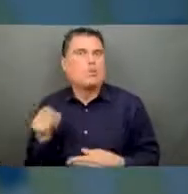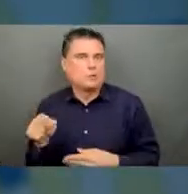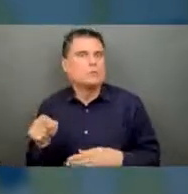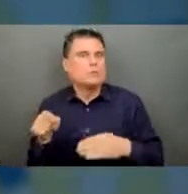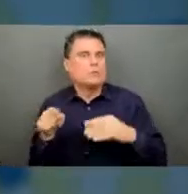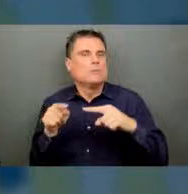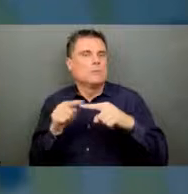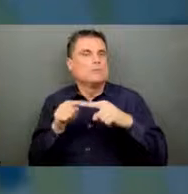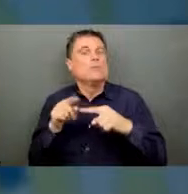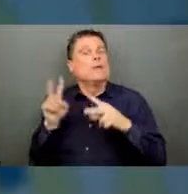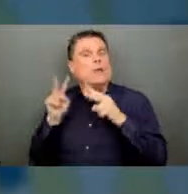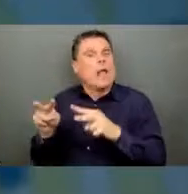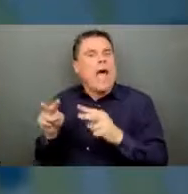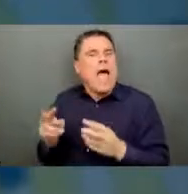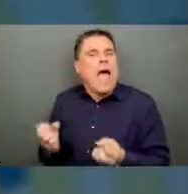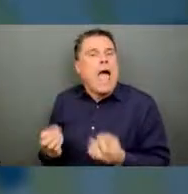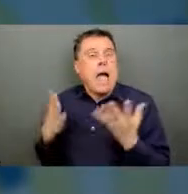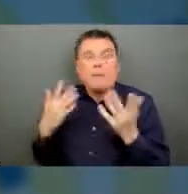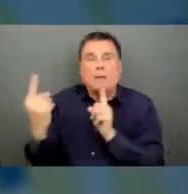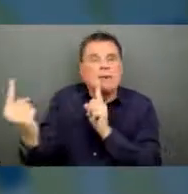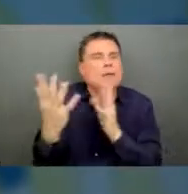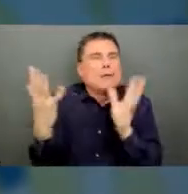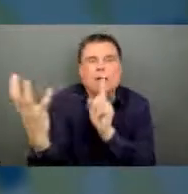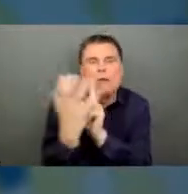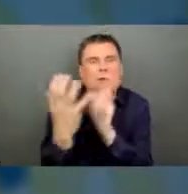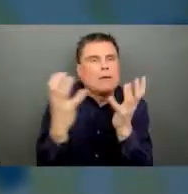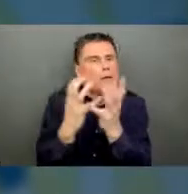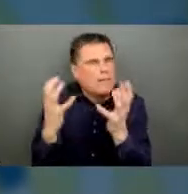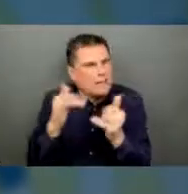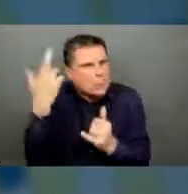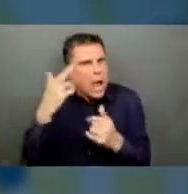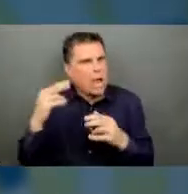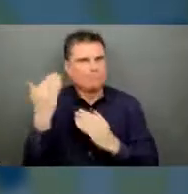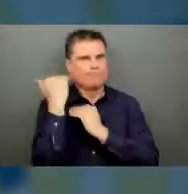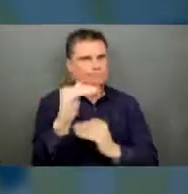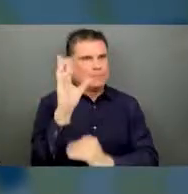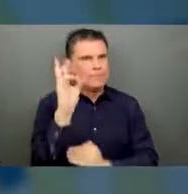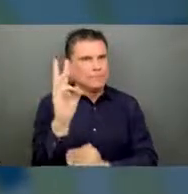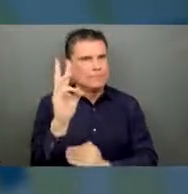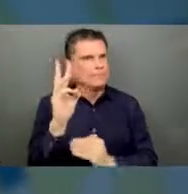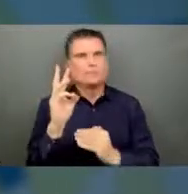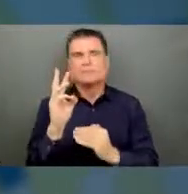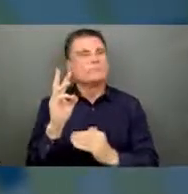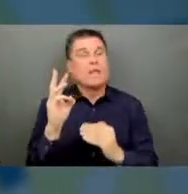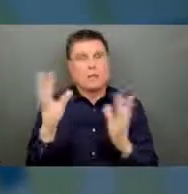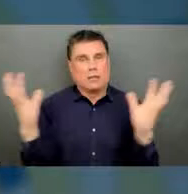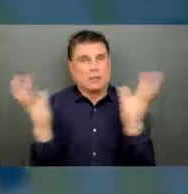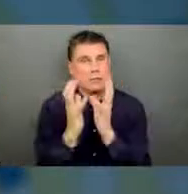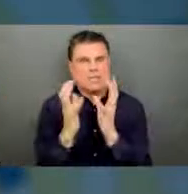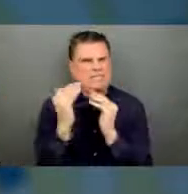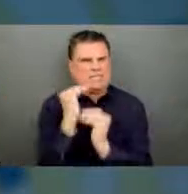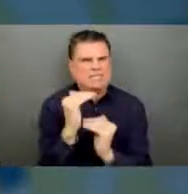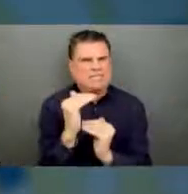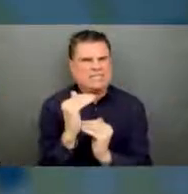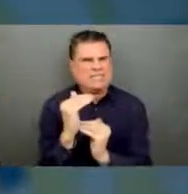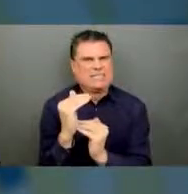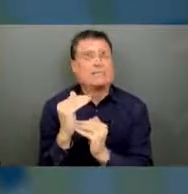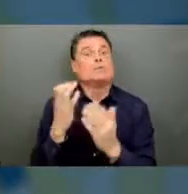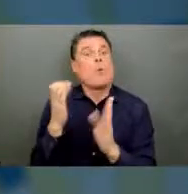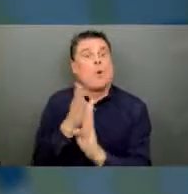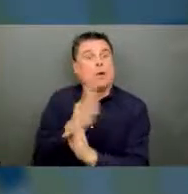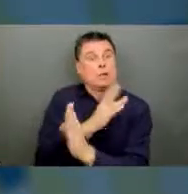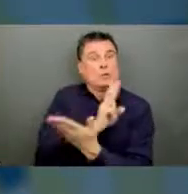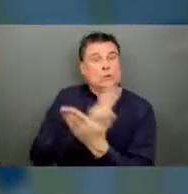when you went with a small group of people and in your workplace and you took your masks off, or you had a